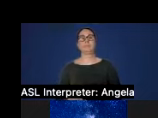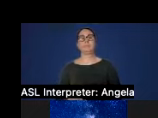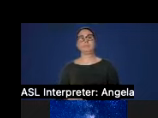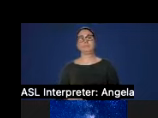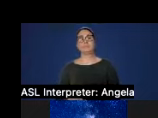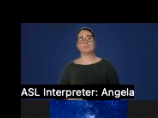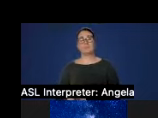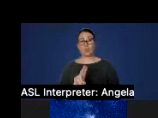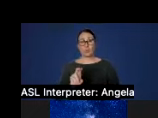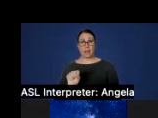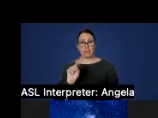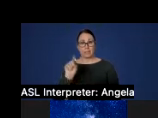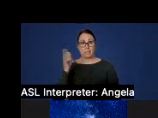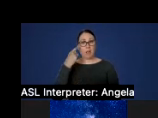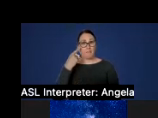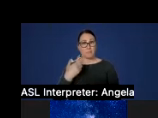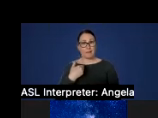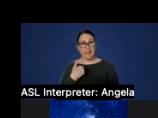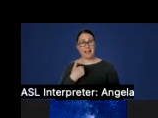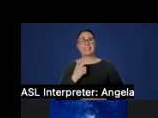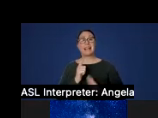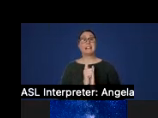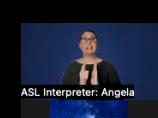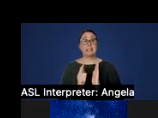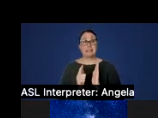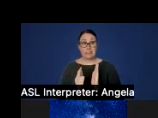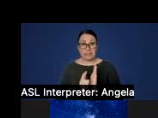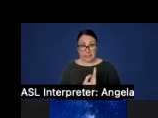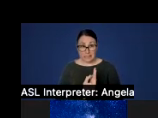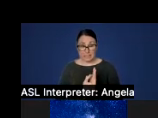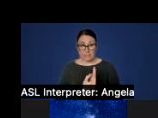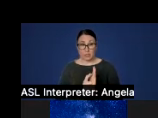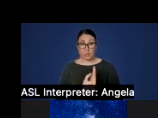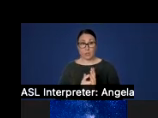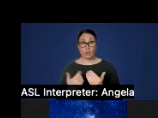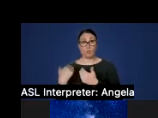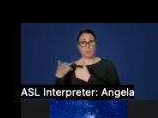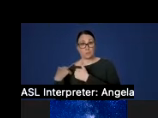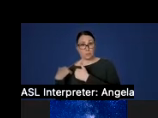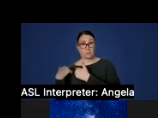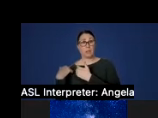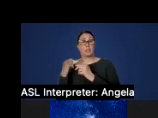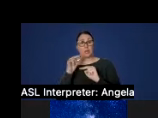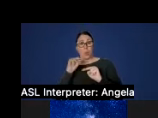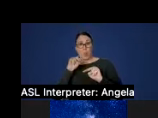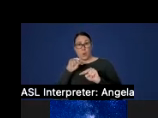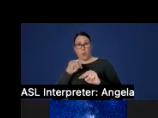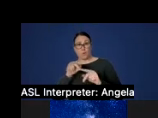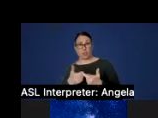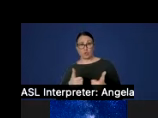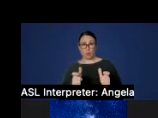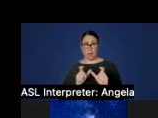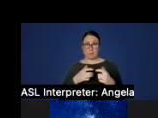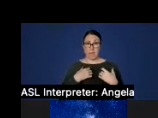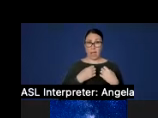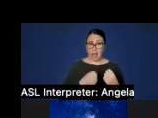The United States government has a legal obligation to look after tribes in terms of health, welfare, and societal